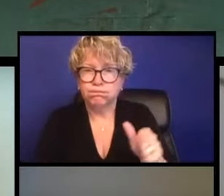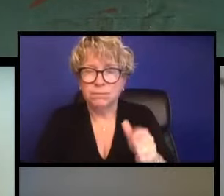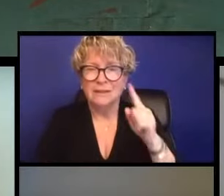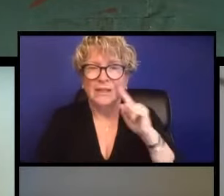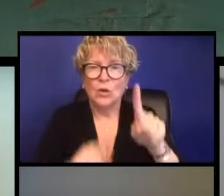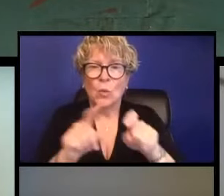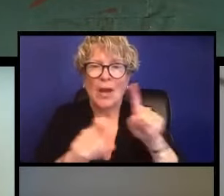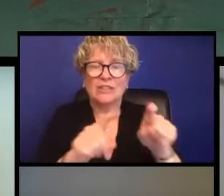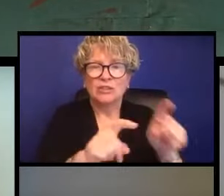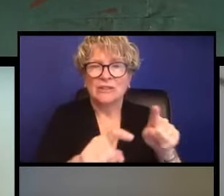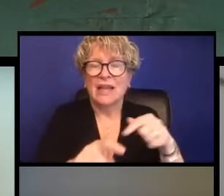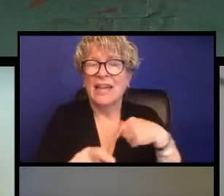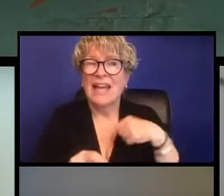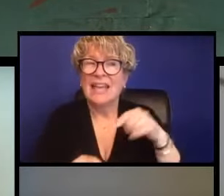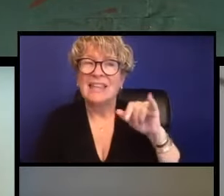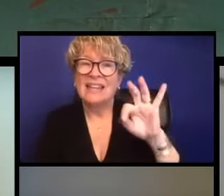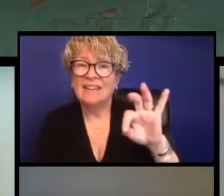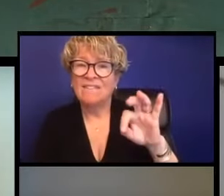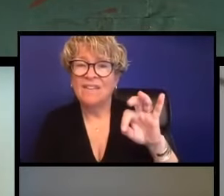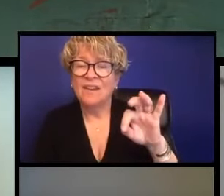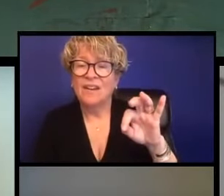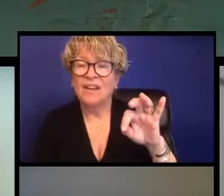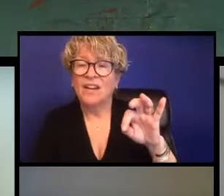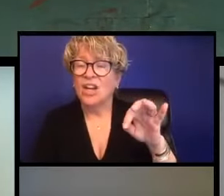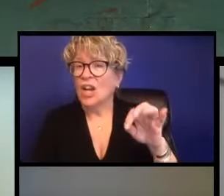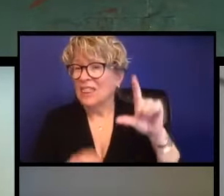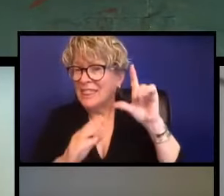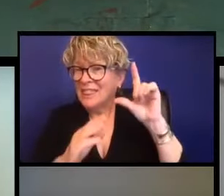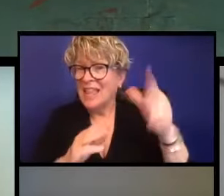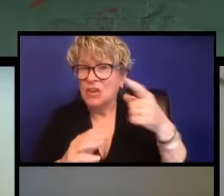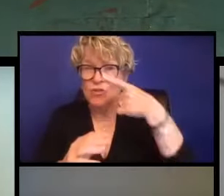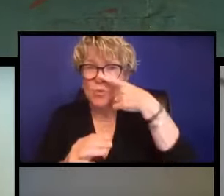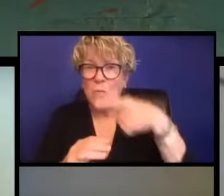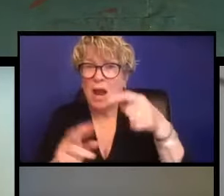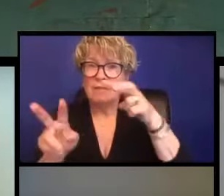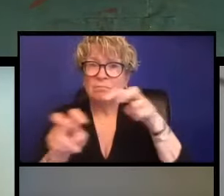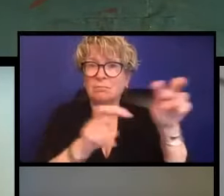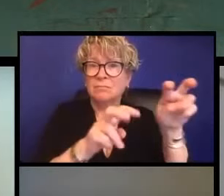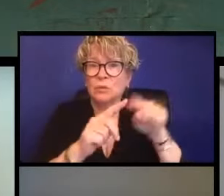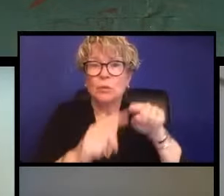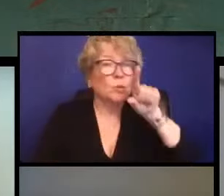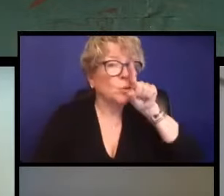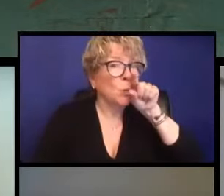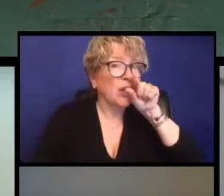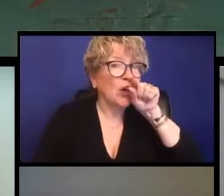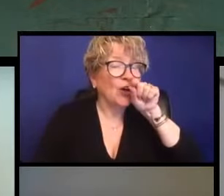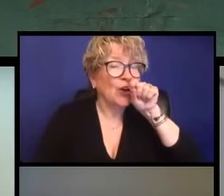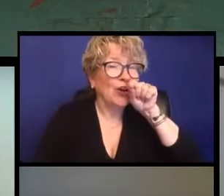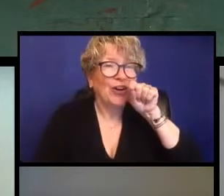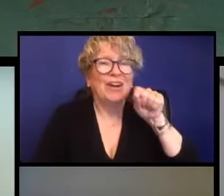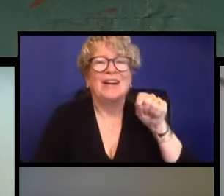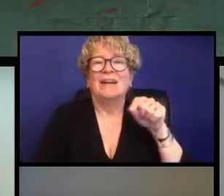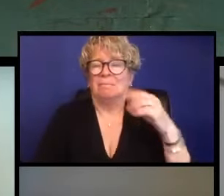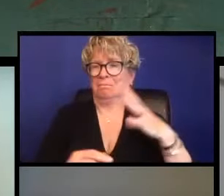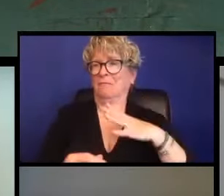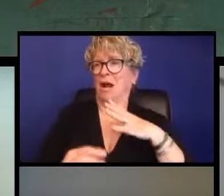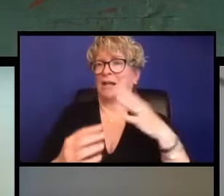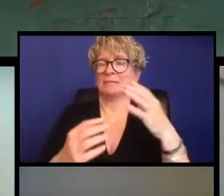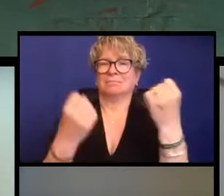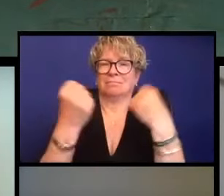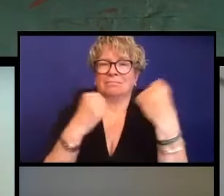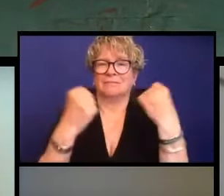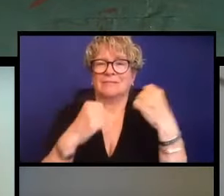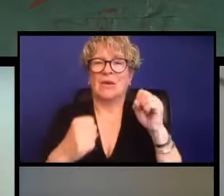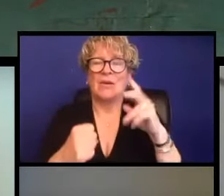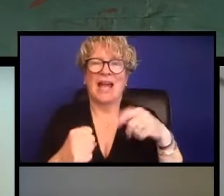questions that we didn't get to in a Twitter thread afterwards. Awesome. So everybody keep an eye out for that on the Clarion West Twitter